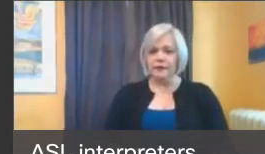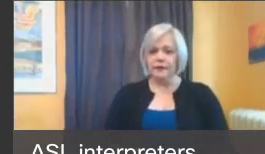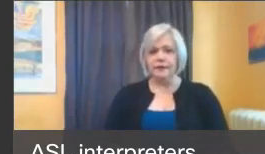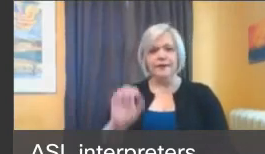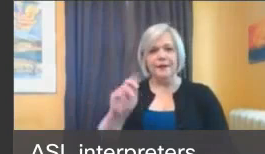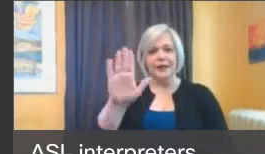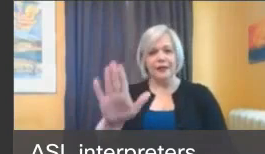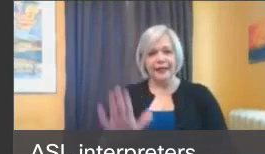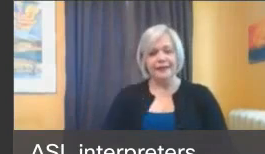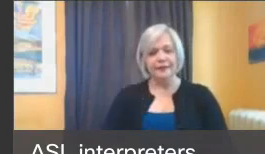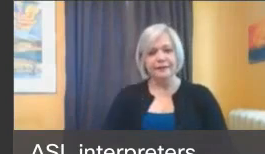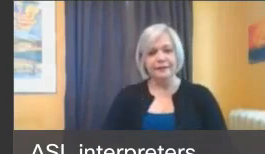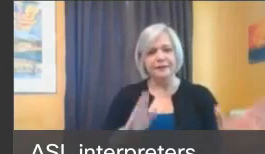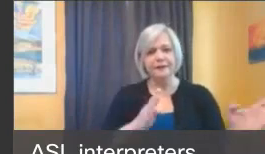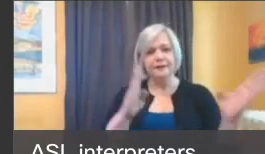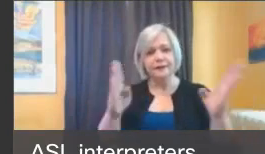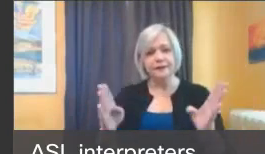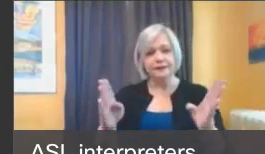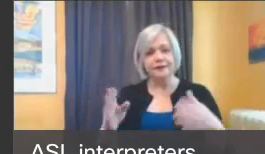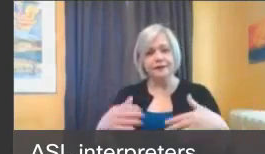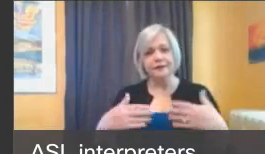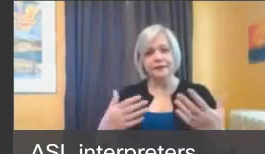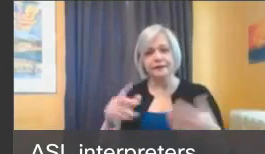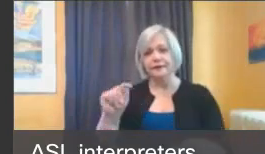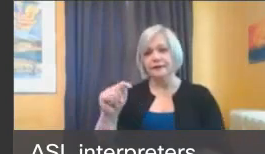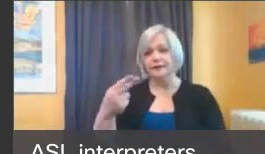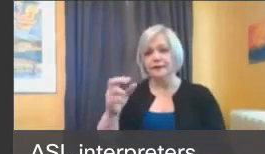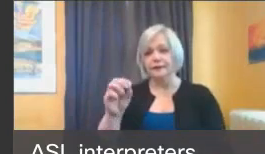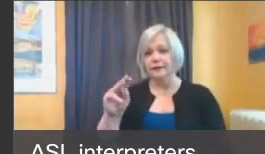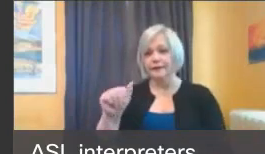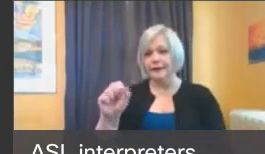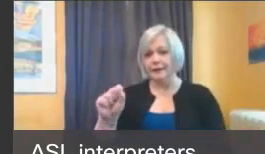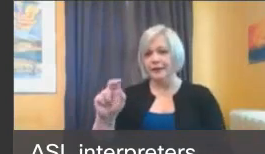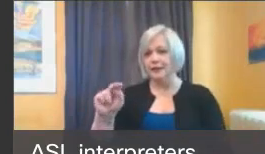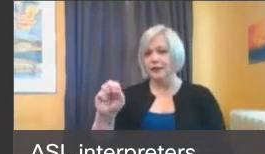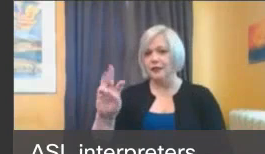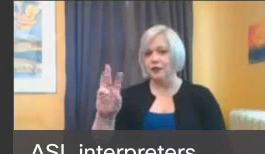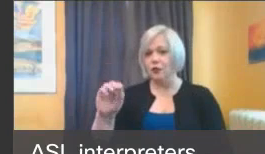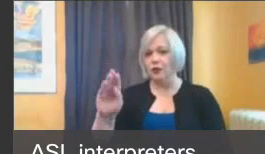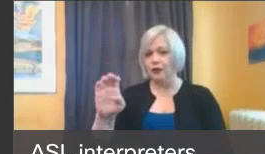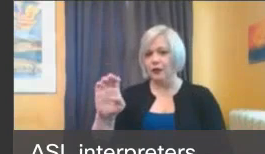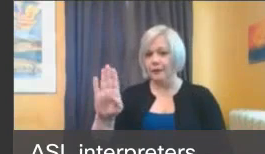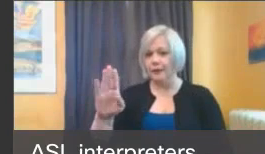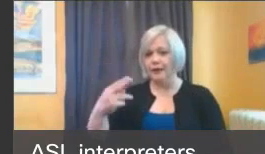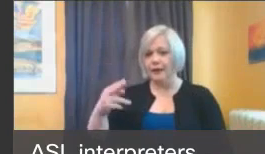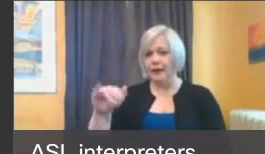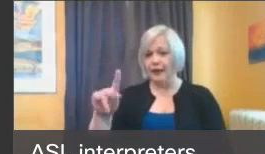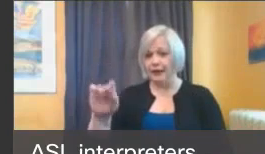Okay, great. We'll move on then. Thomas Newcomb Hyde, Mr. Hyde, would you like to ask a question?